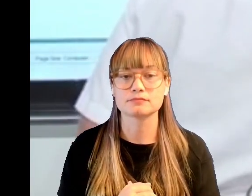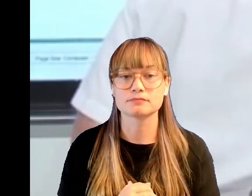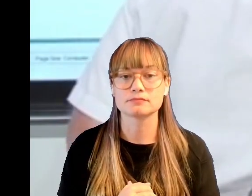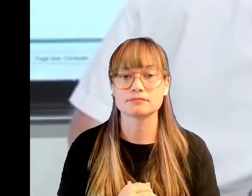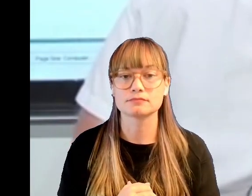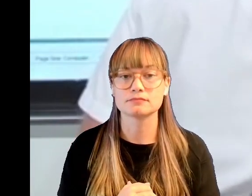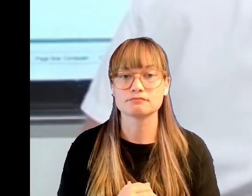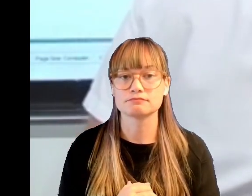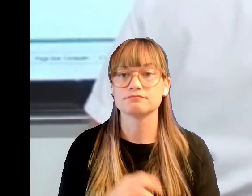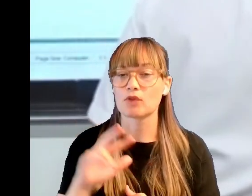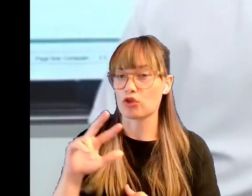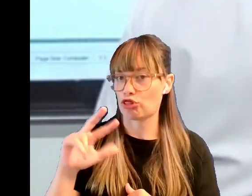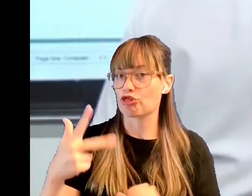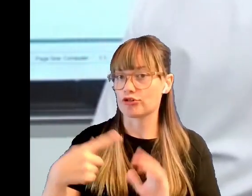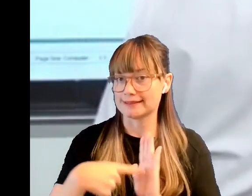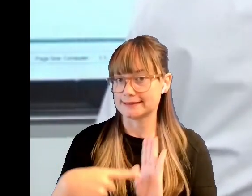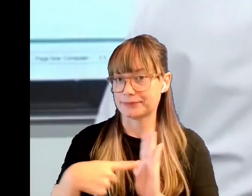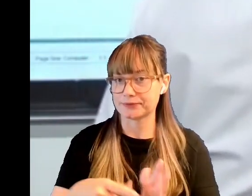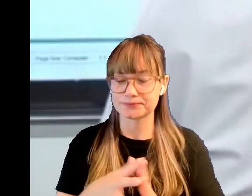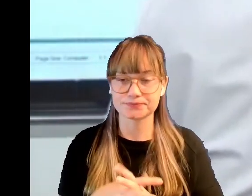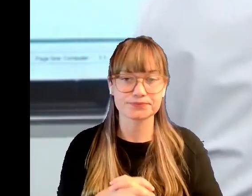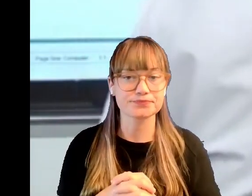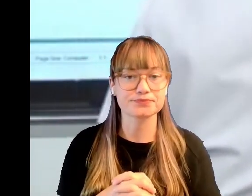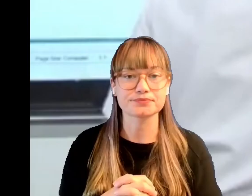as a third example,